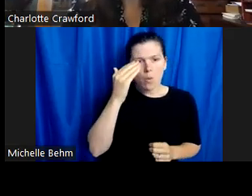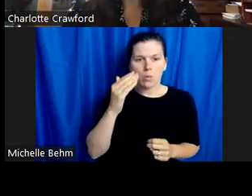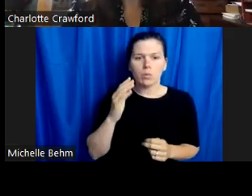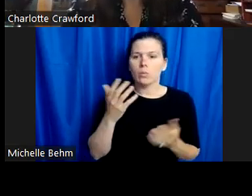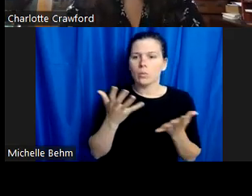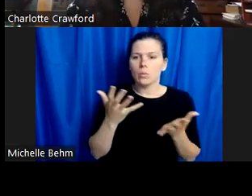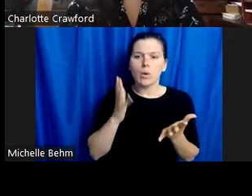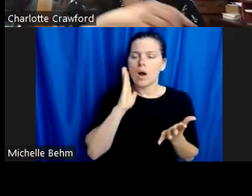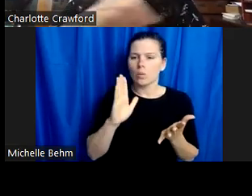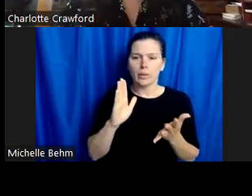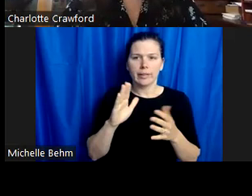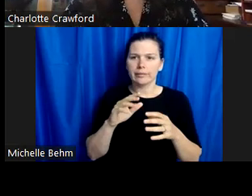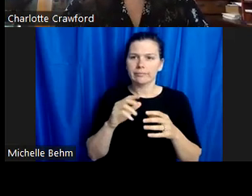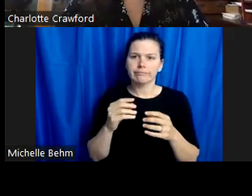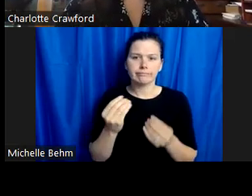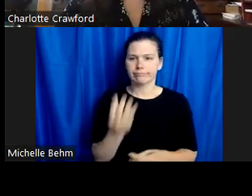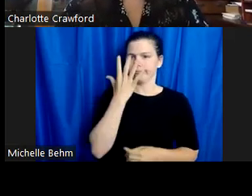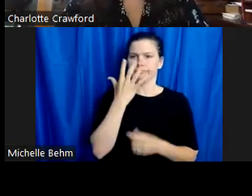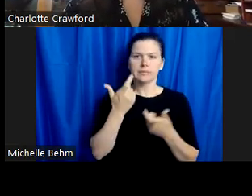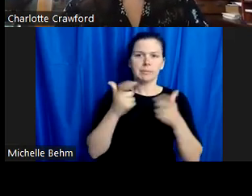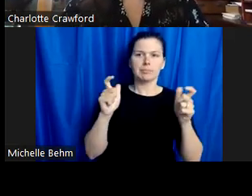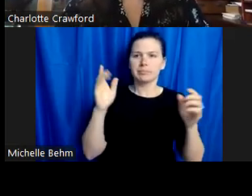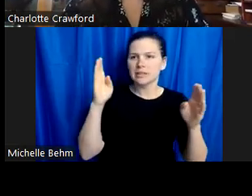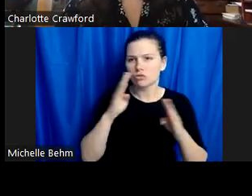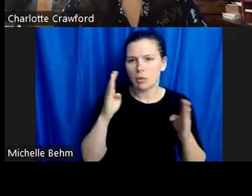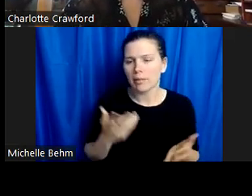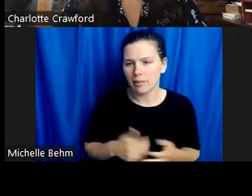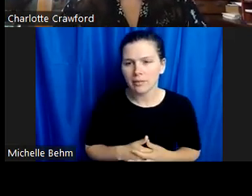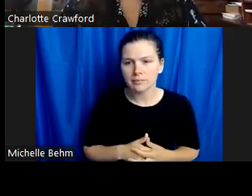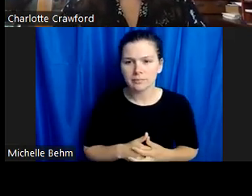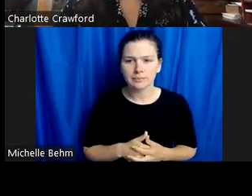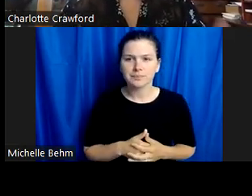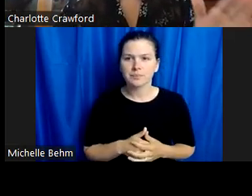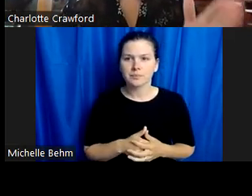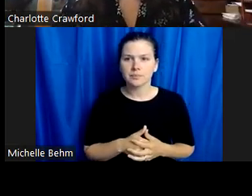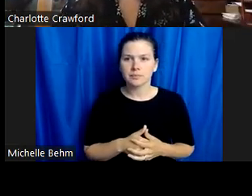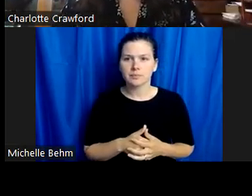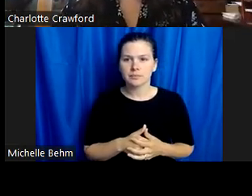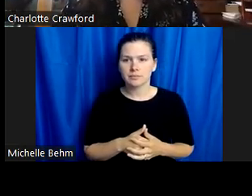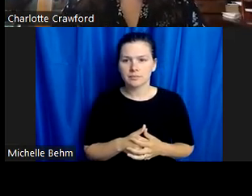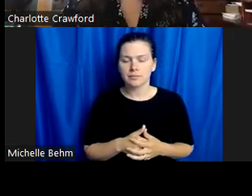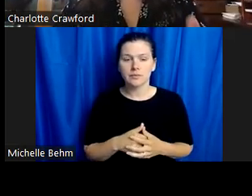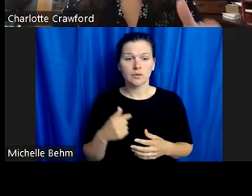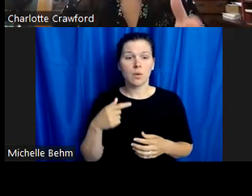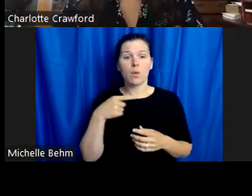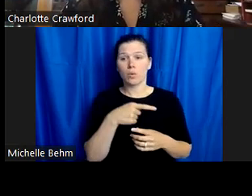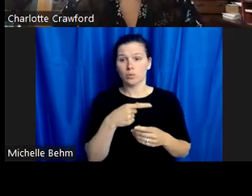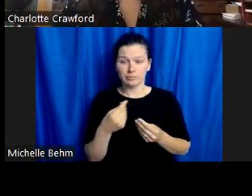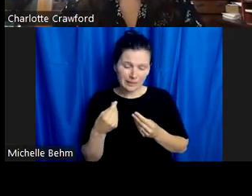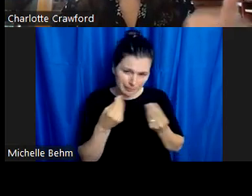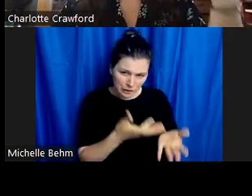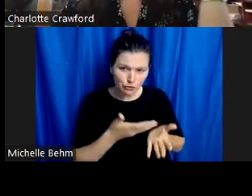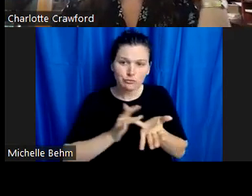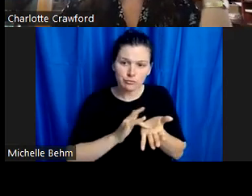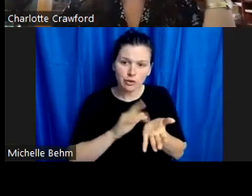for them, and they're gonna get in big trouble for, and they're gonna run. That's why I tell them, administer the Narcan, leave it